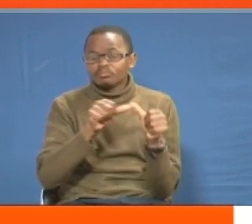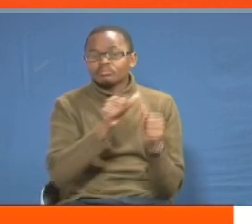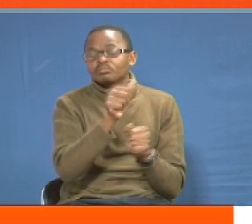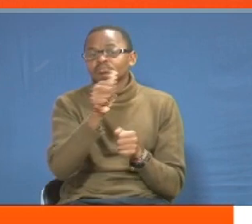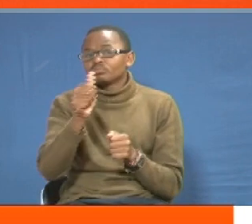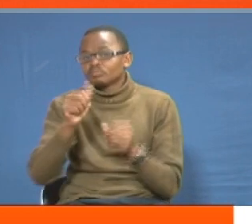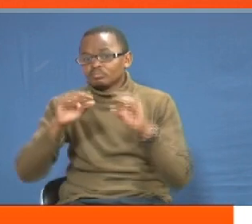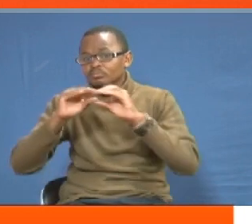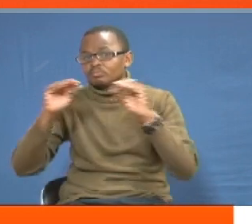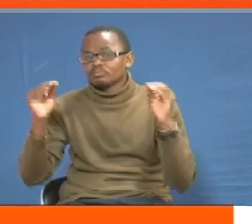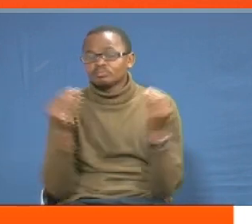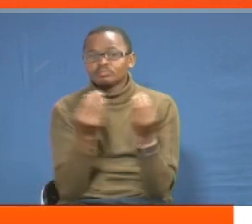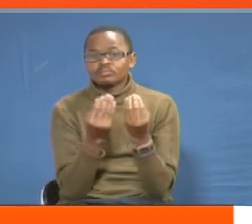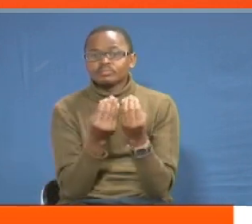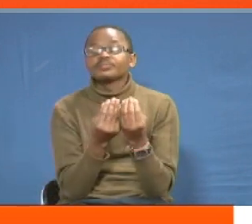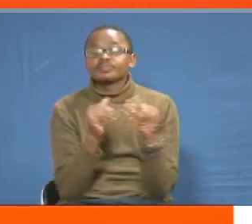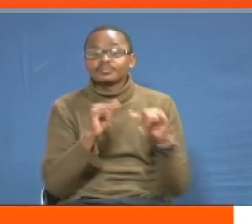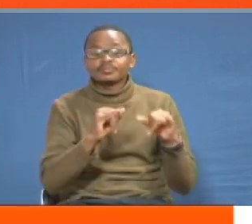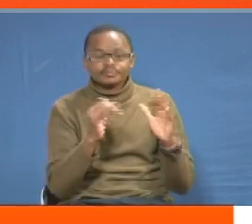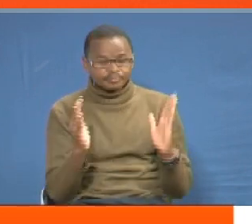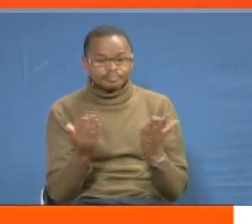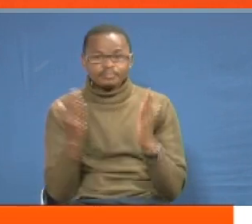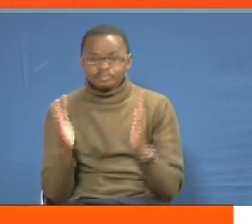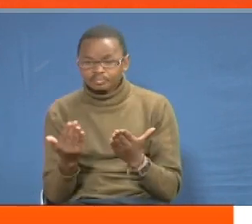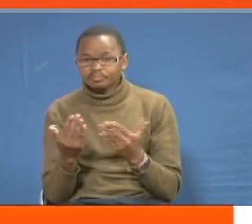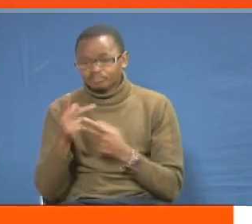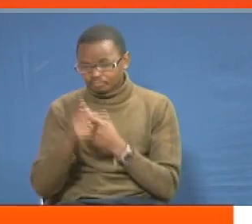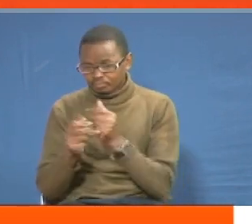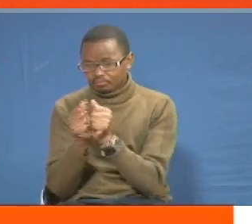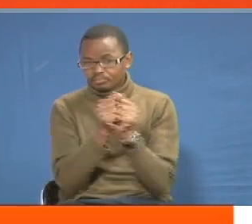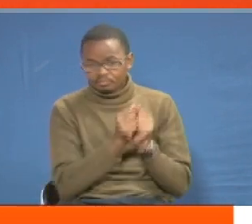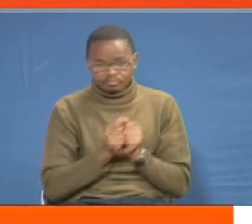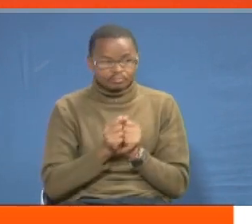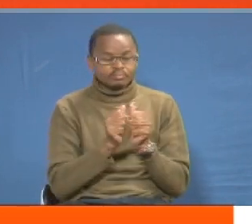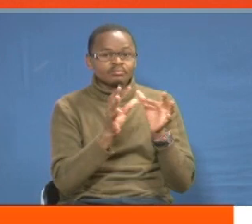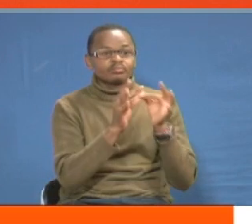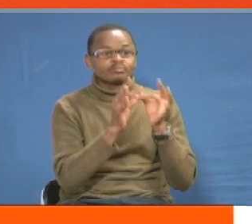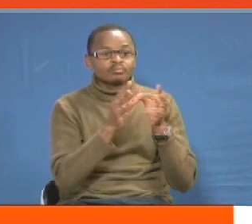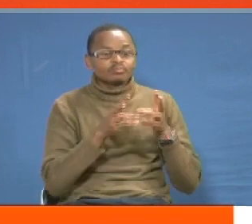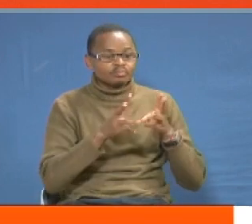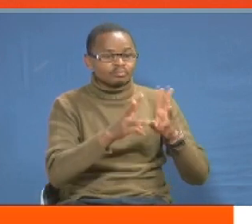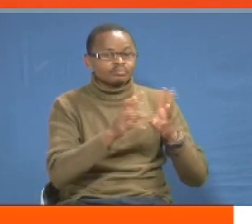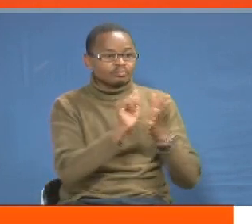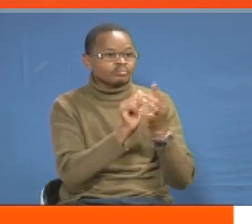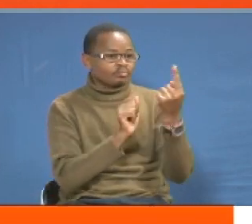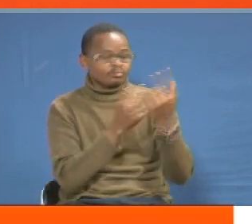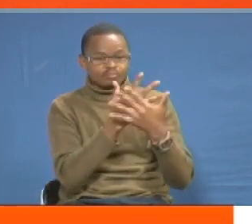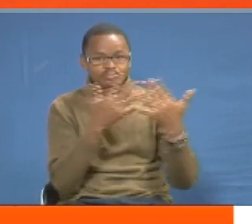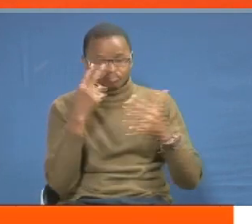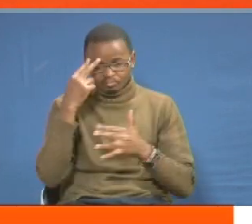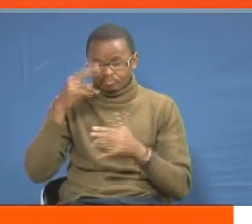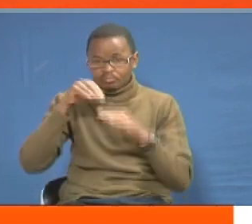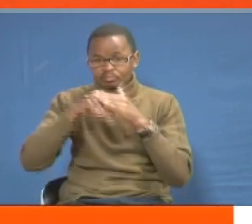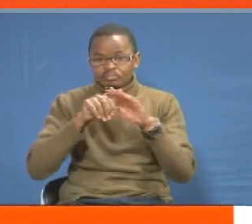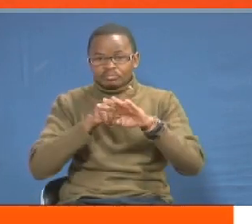the other organizations? So we still encourage partnerships. Yeah, coordination mechanisms, that's one thing that we